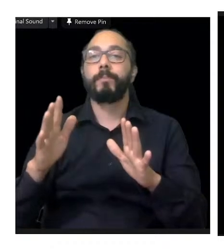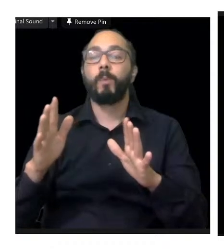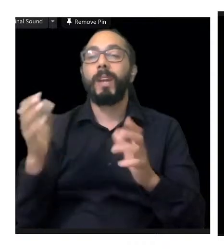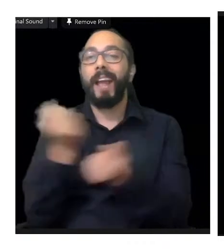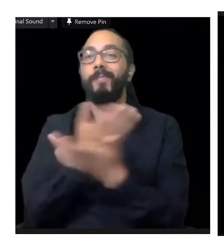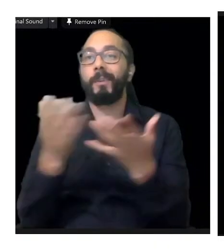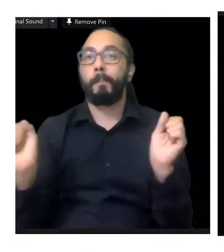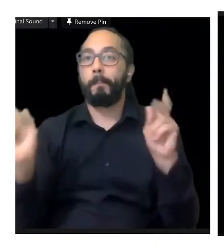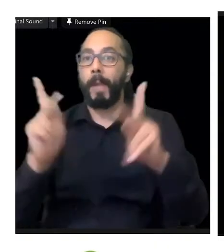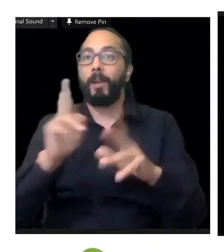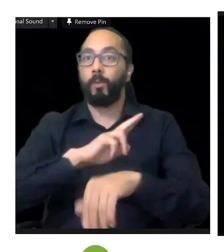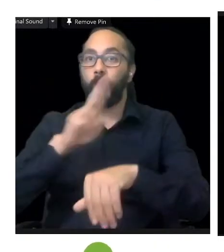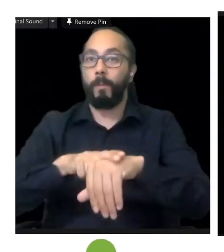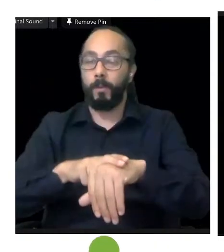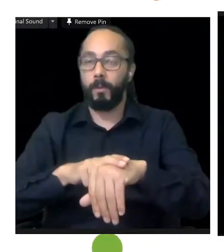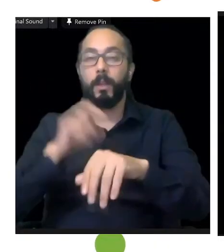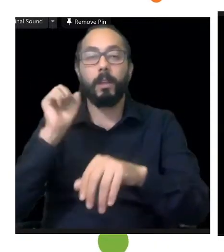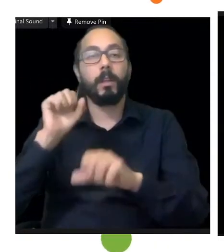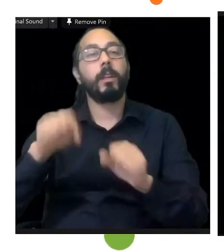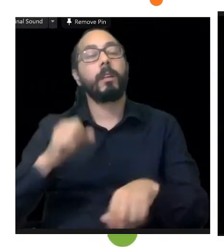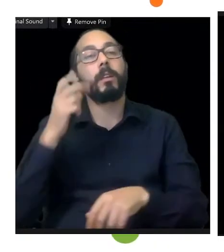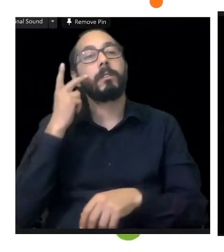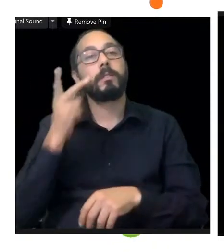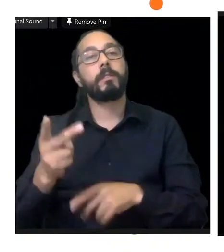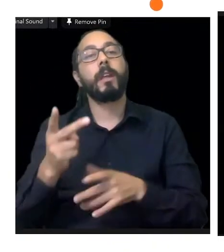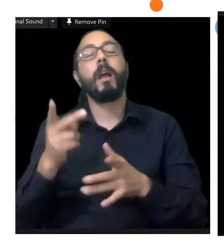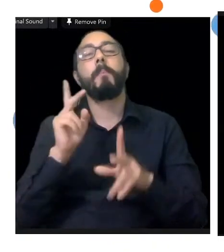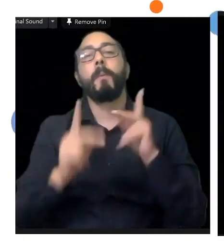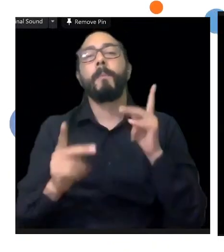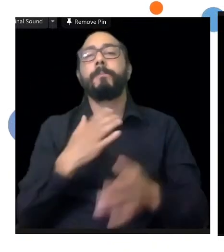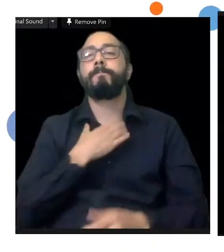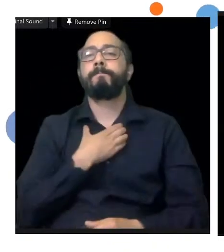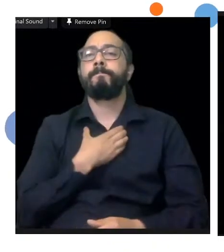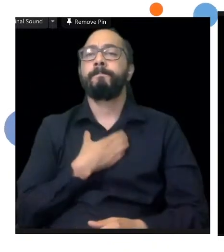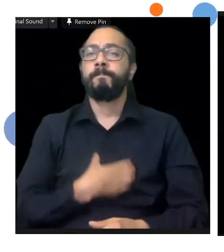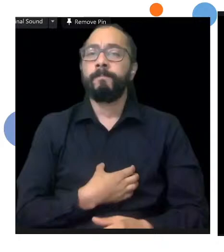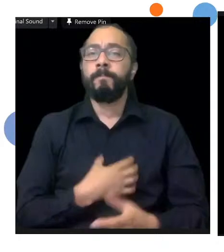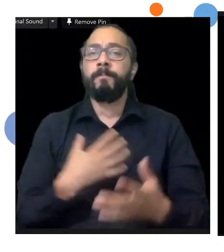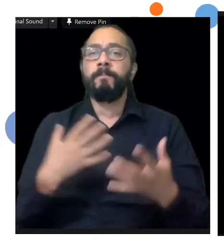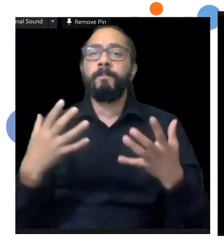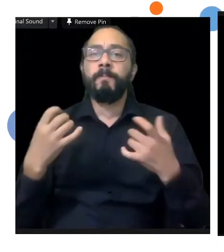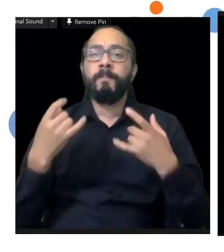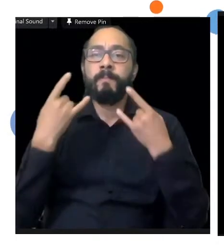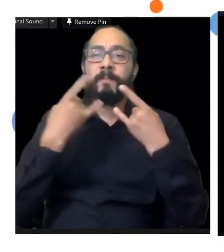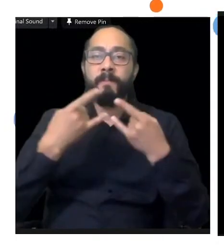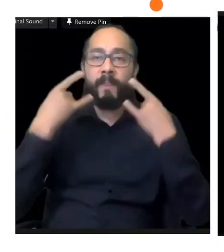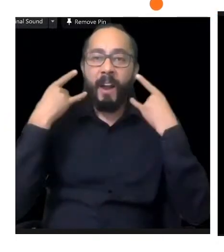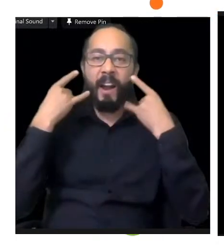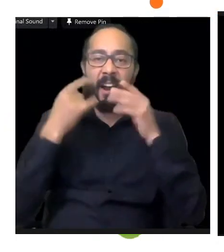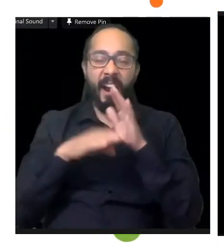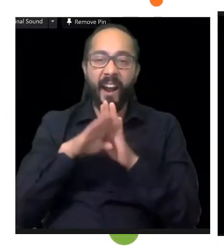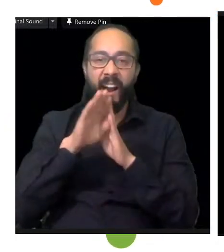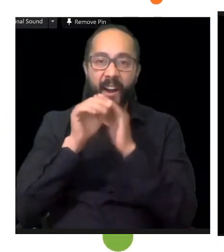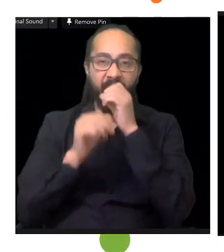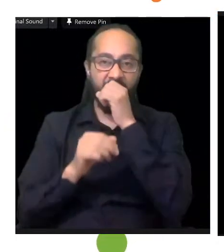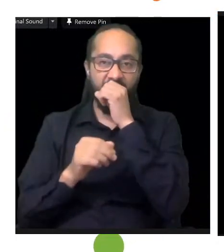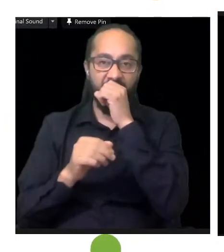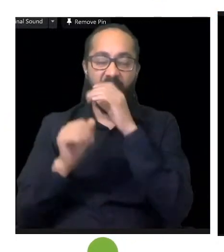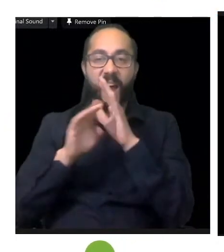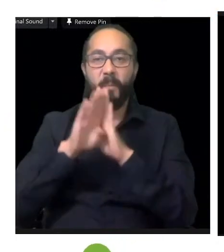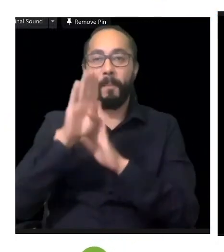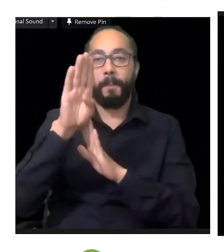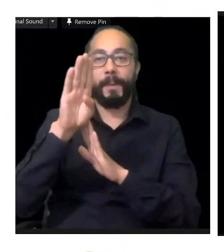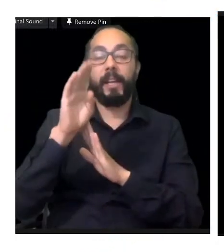that the desire or the appetite for masks has been on the rise and continues to be very